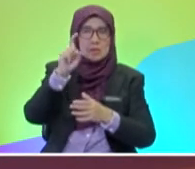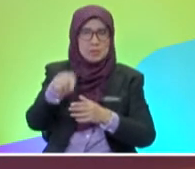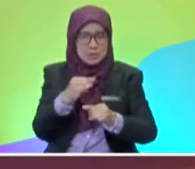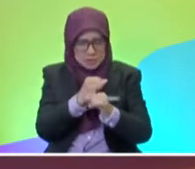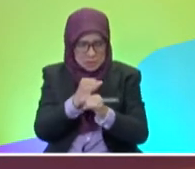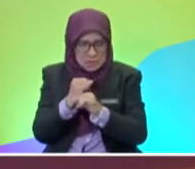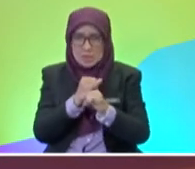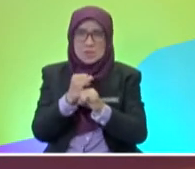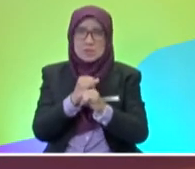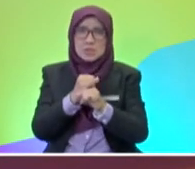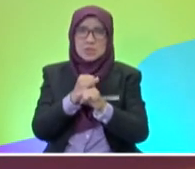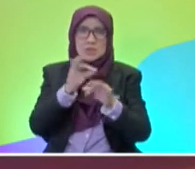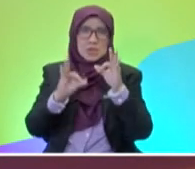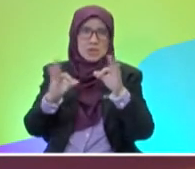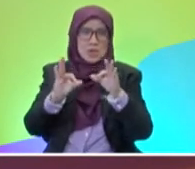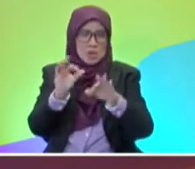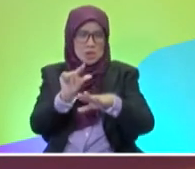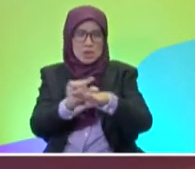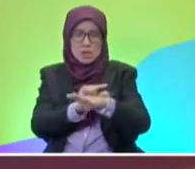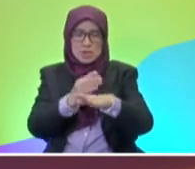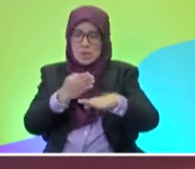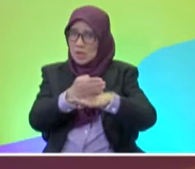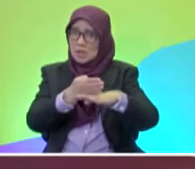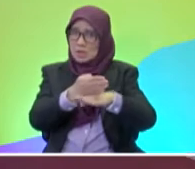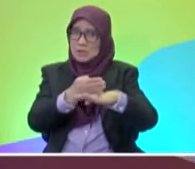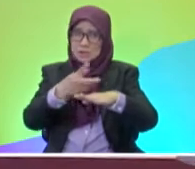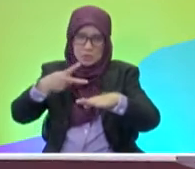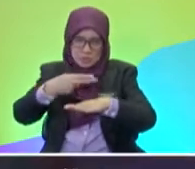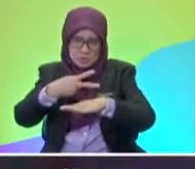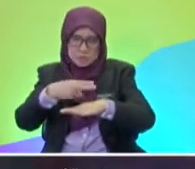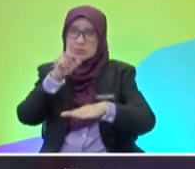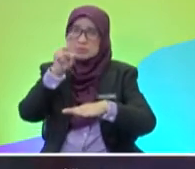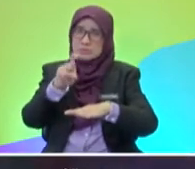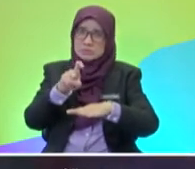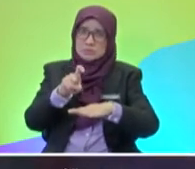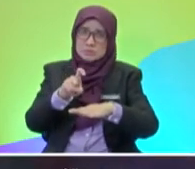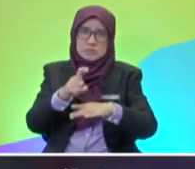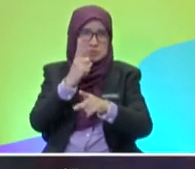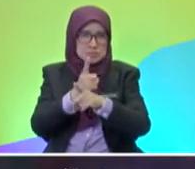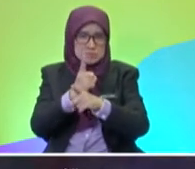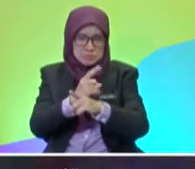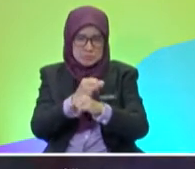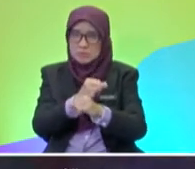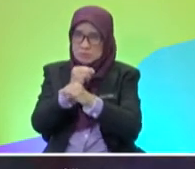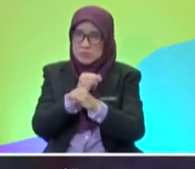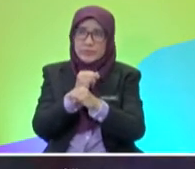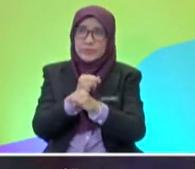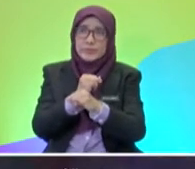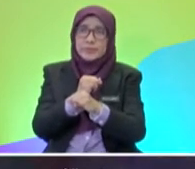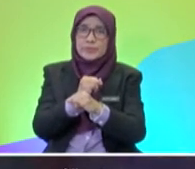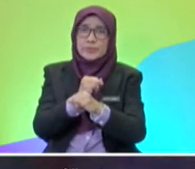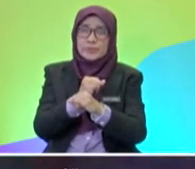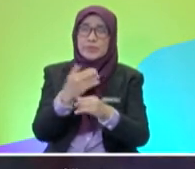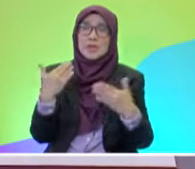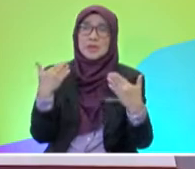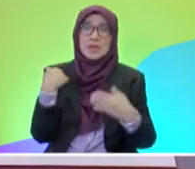use the blade, please have your parents around. Yes. Okay, and now you know what, teacher, I just realized we have straws.